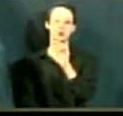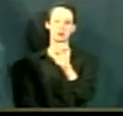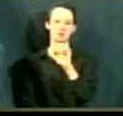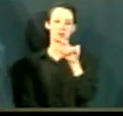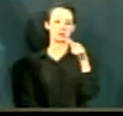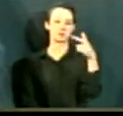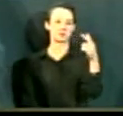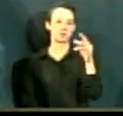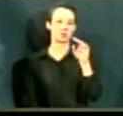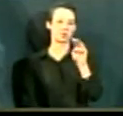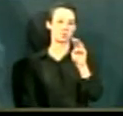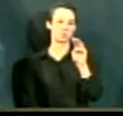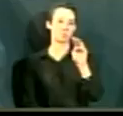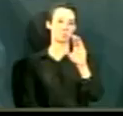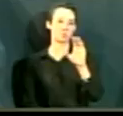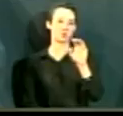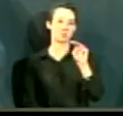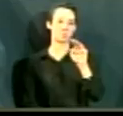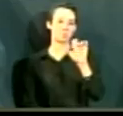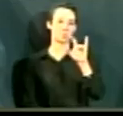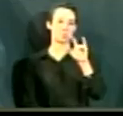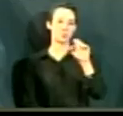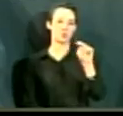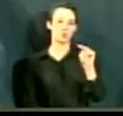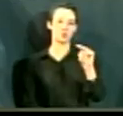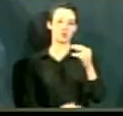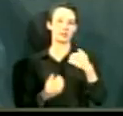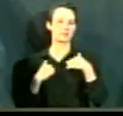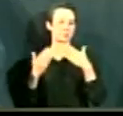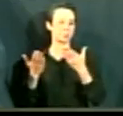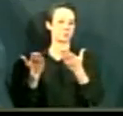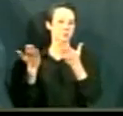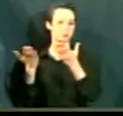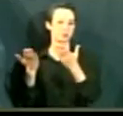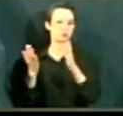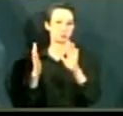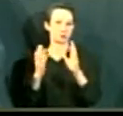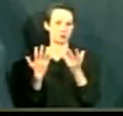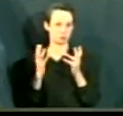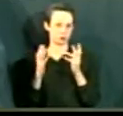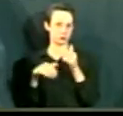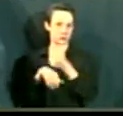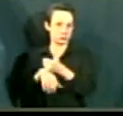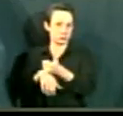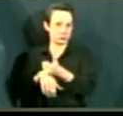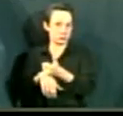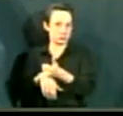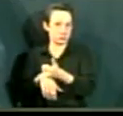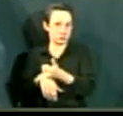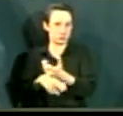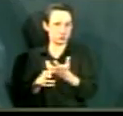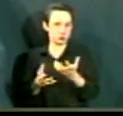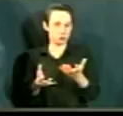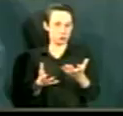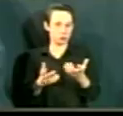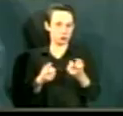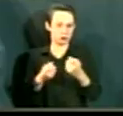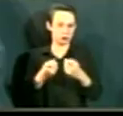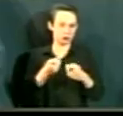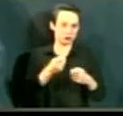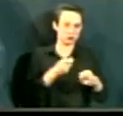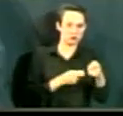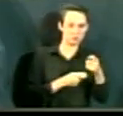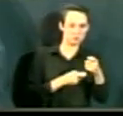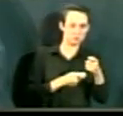Mr. McMillan. There's already a motion on the floor. So Sorry. do we want to do a